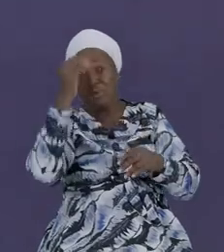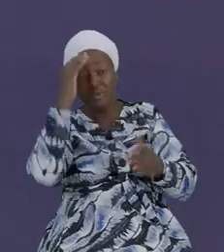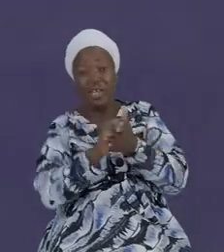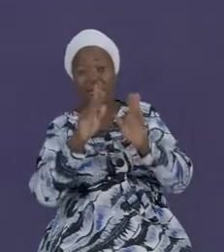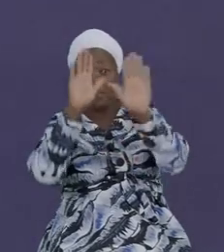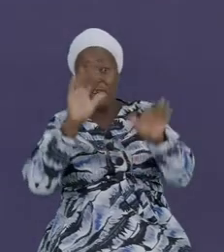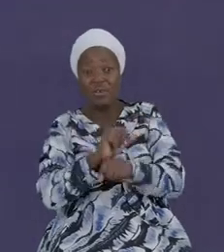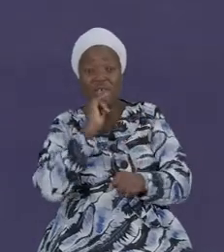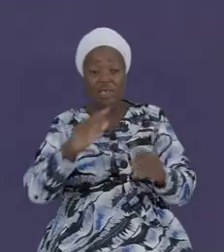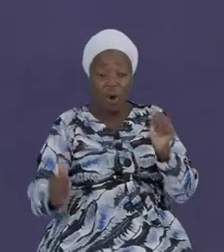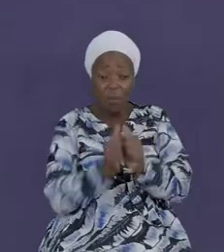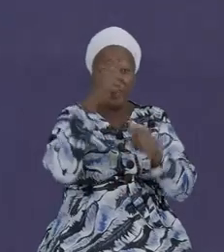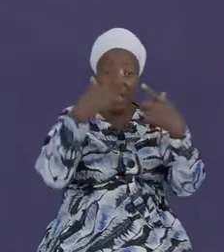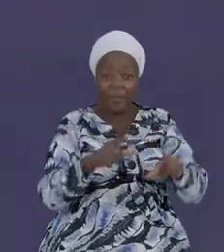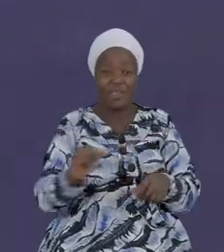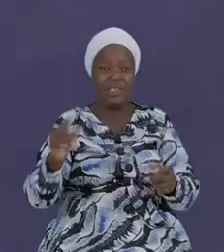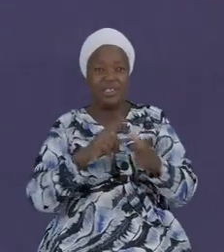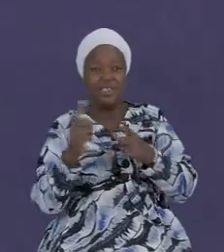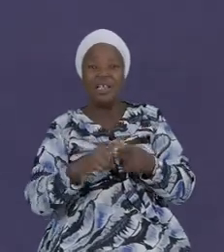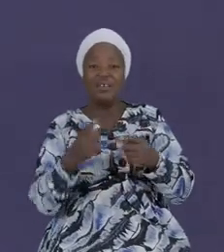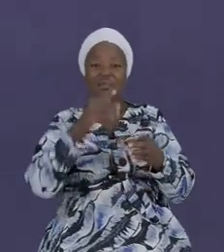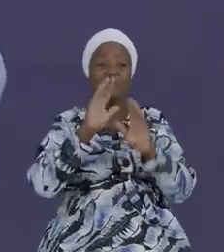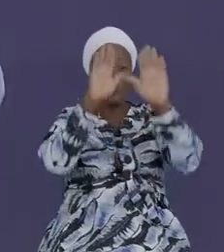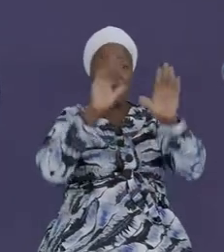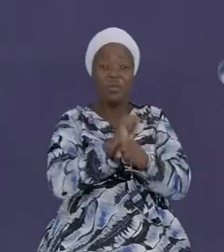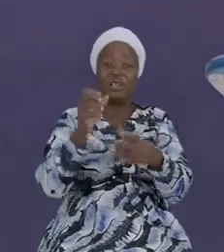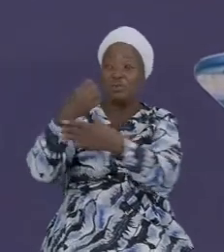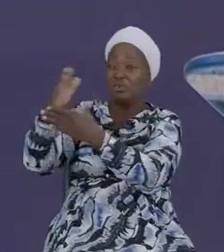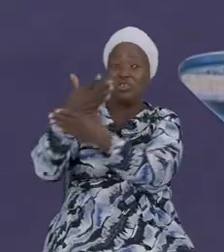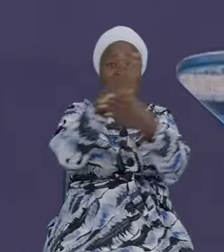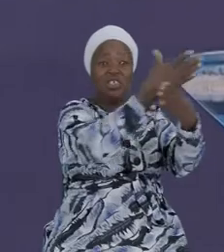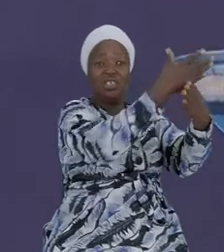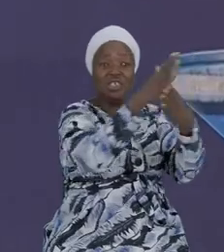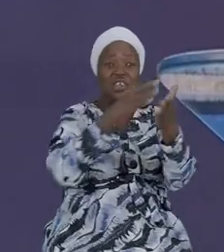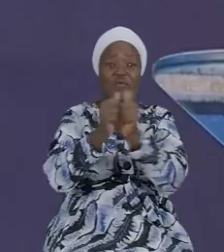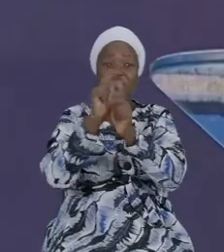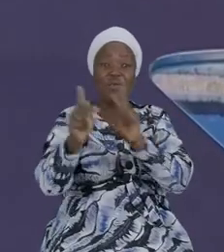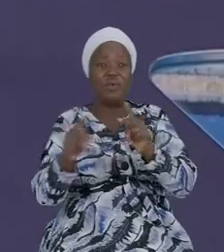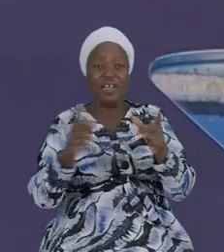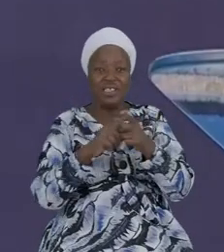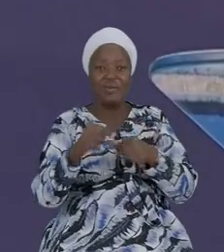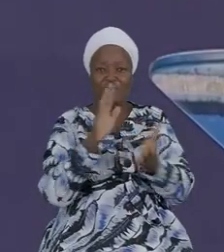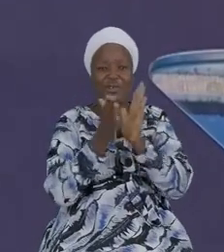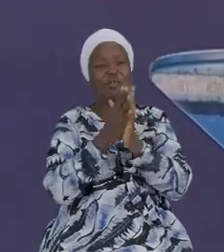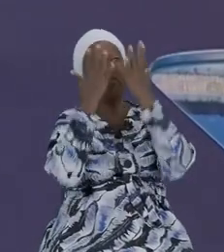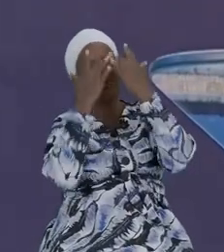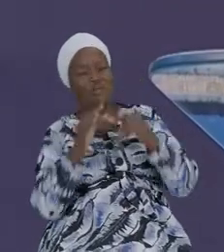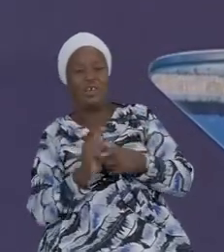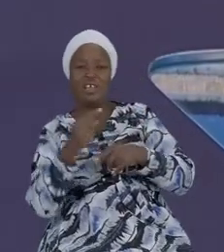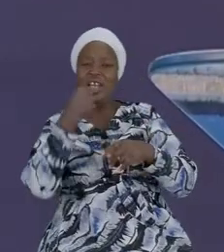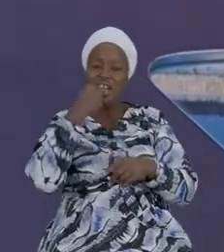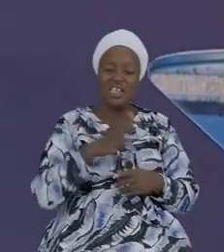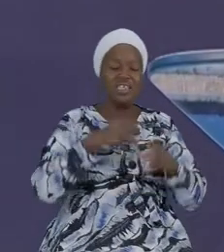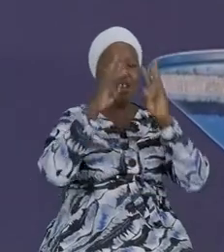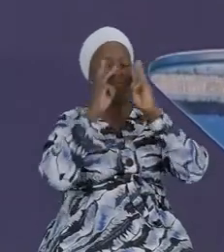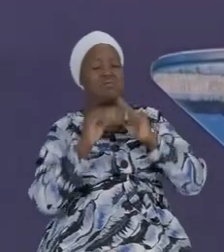miracle is about to happen, reverberating miracles, then they become sorrowful, they're dejected, and they're crying.